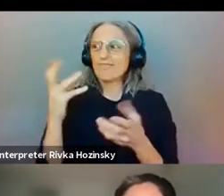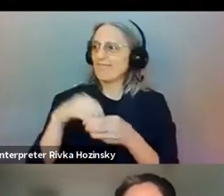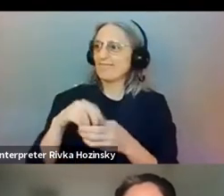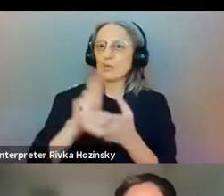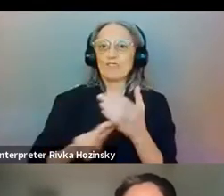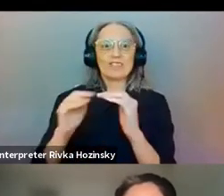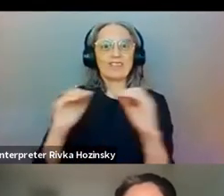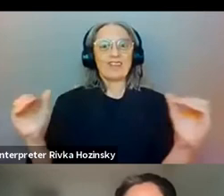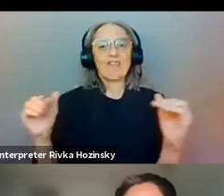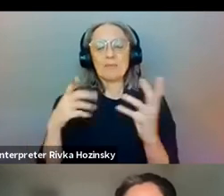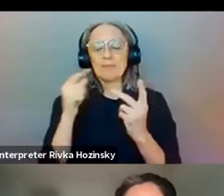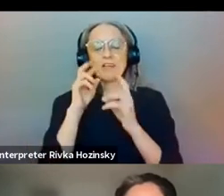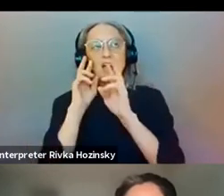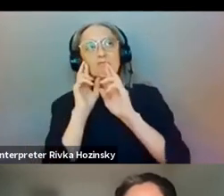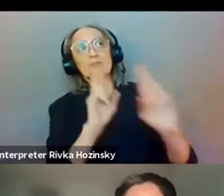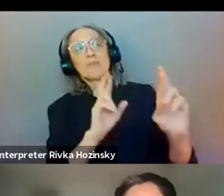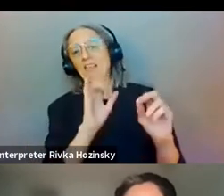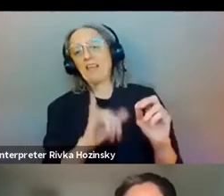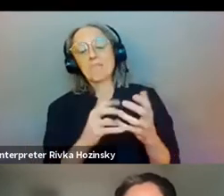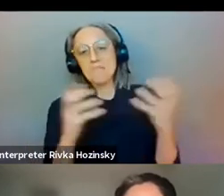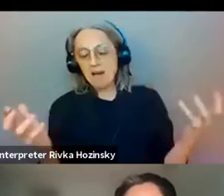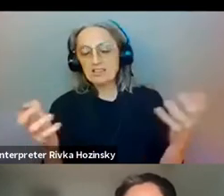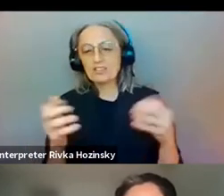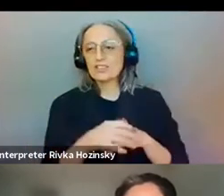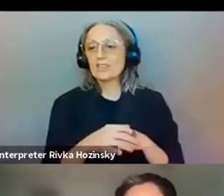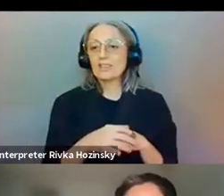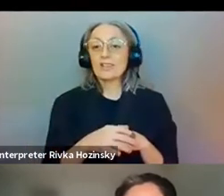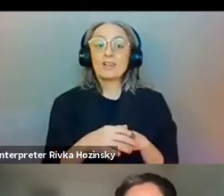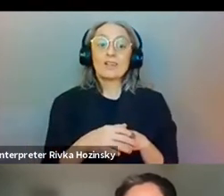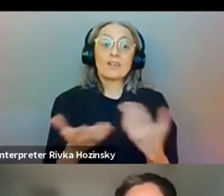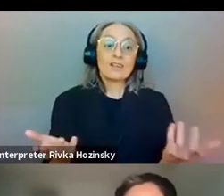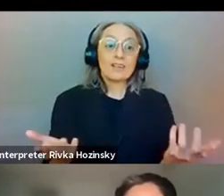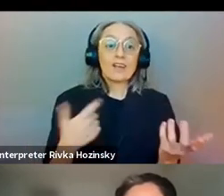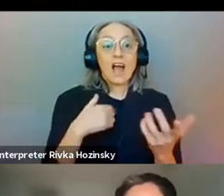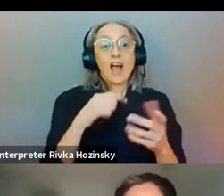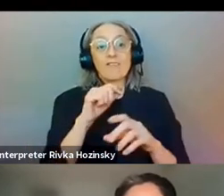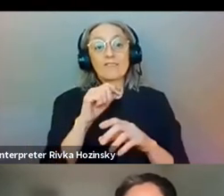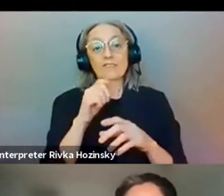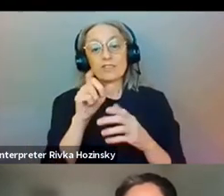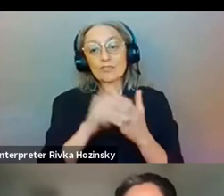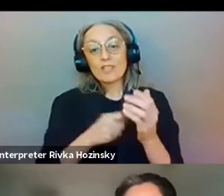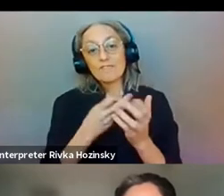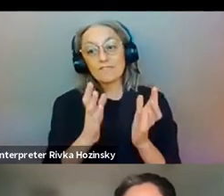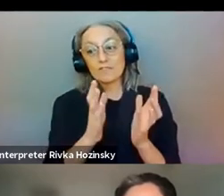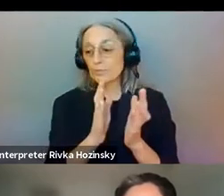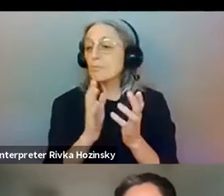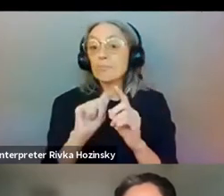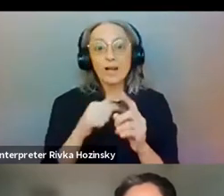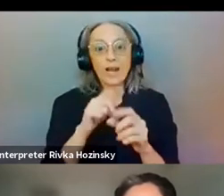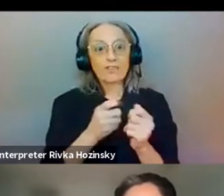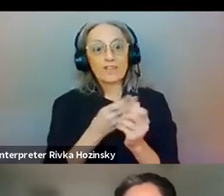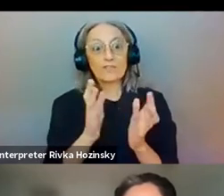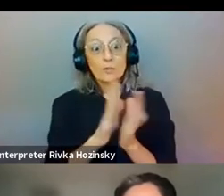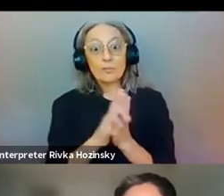a couple of chapters in a book that I've worked on that have 23 authors,